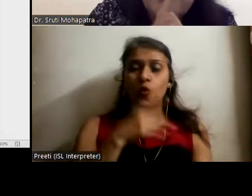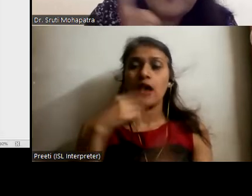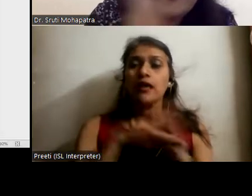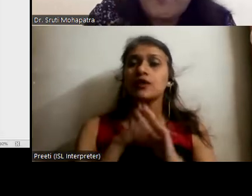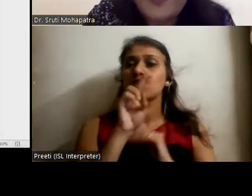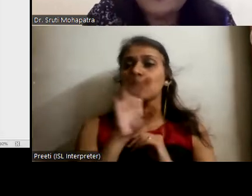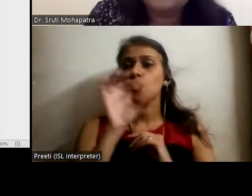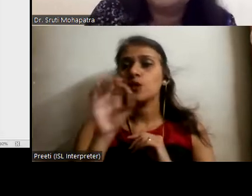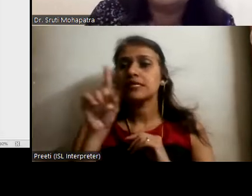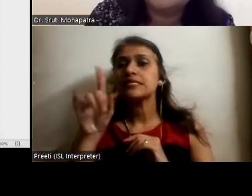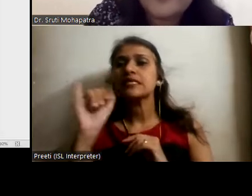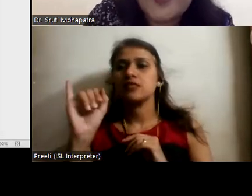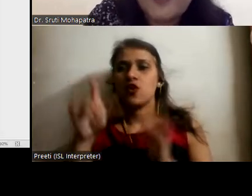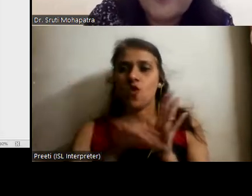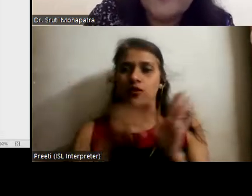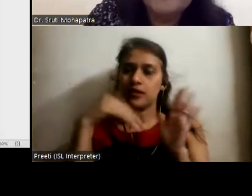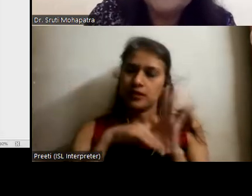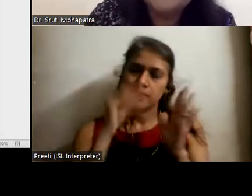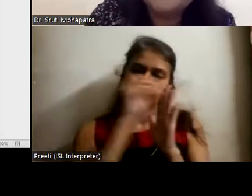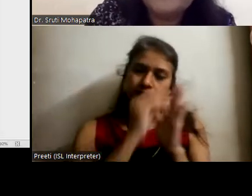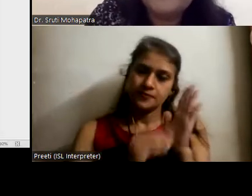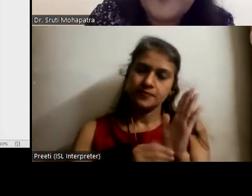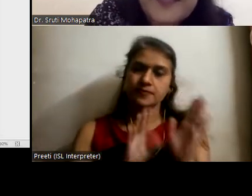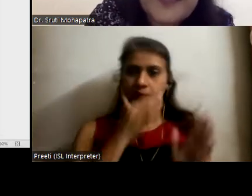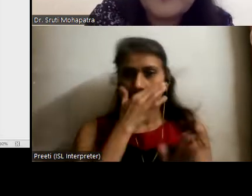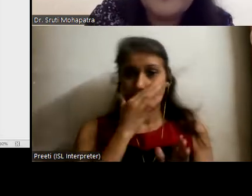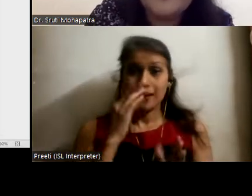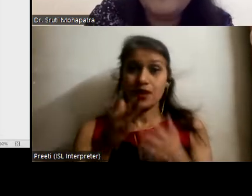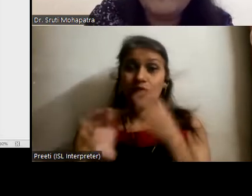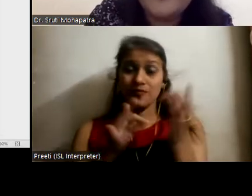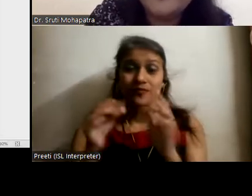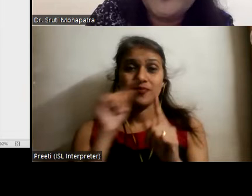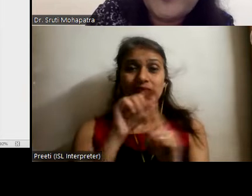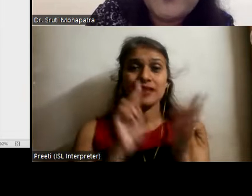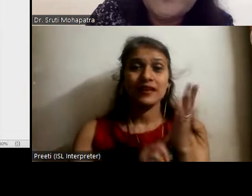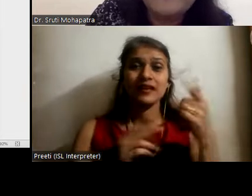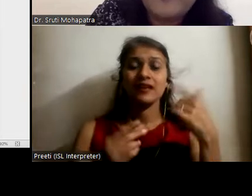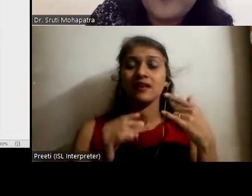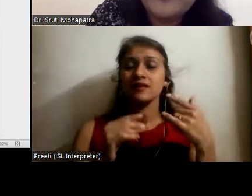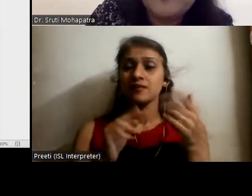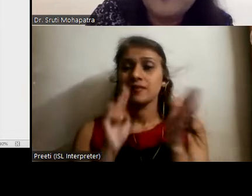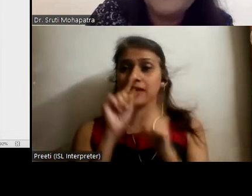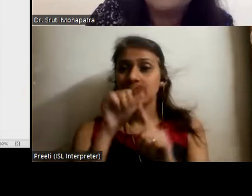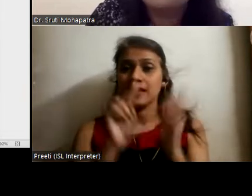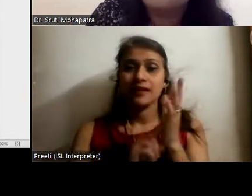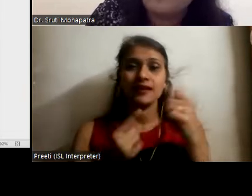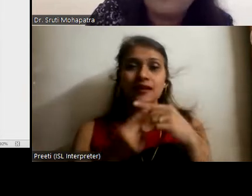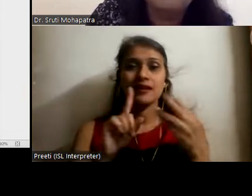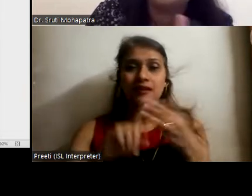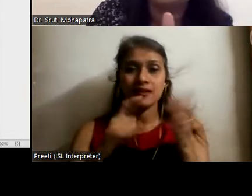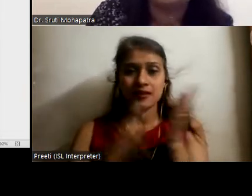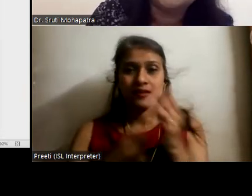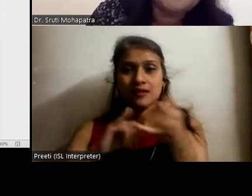So let me go back to the intersectionality. You see, the first disability movements were just like the feminist movement. They were